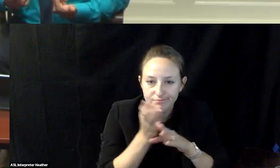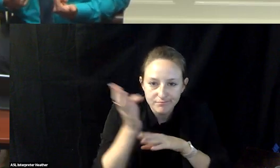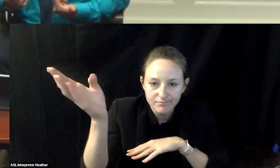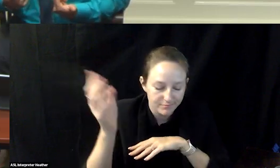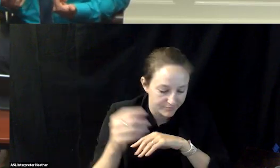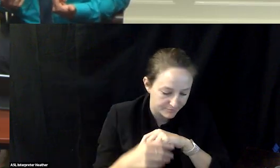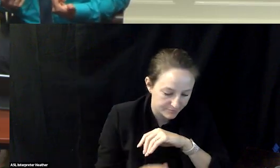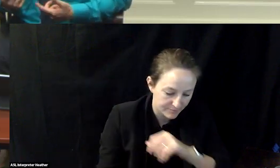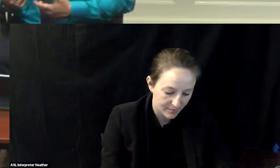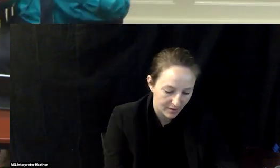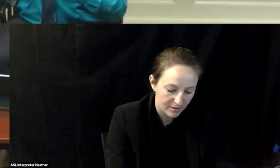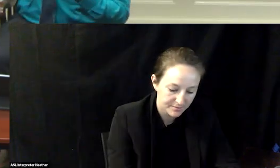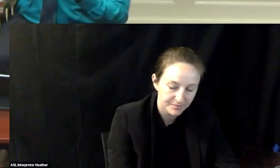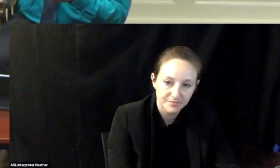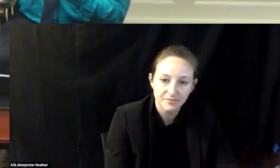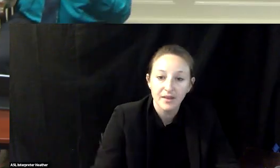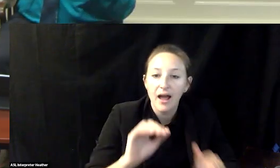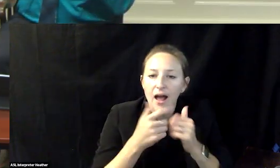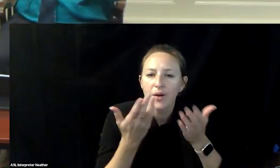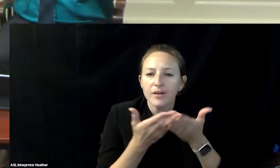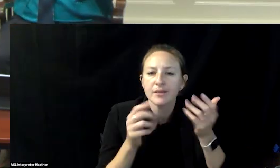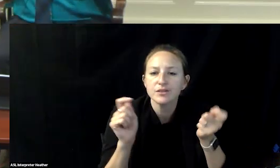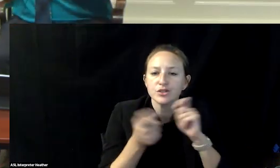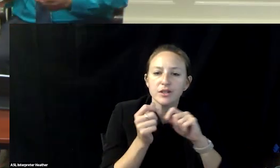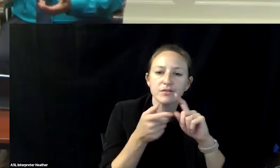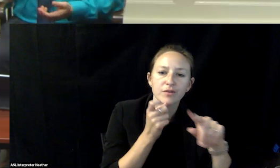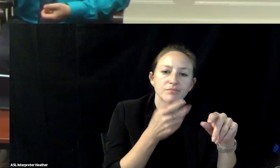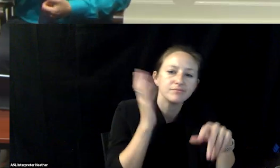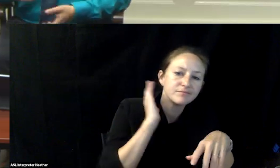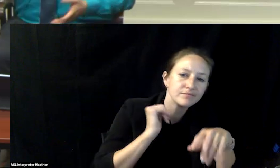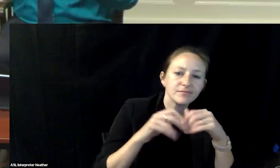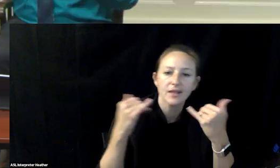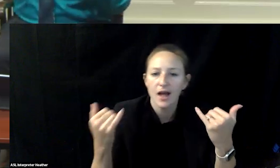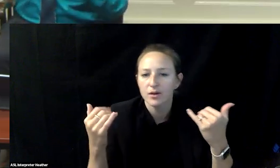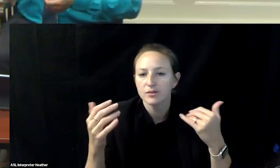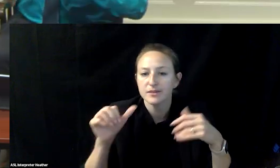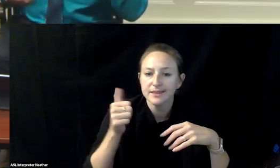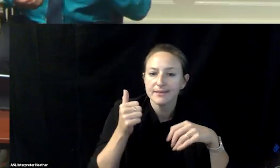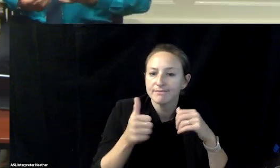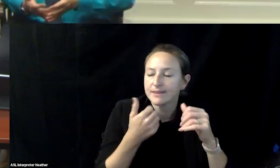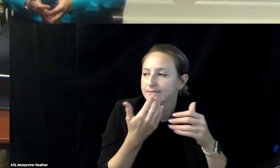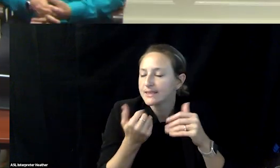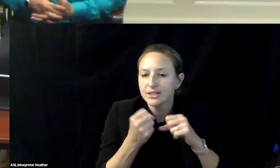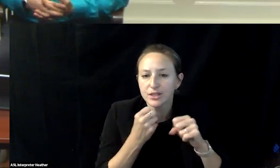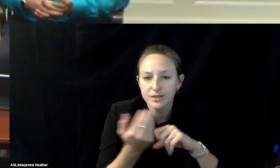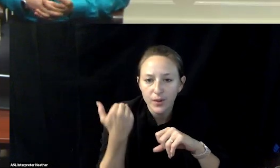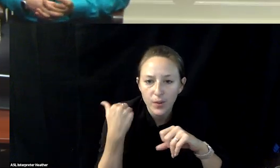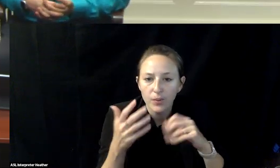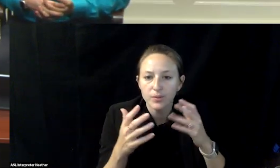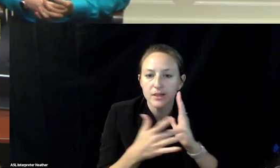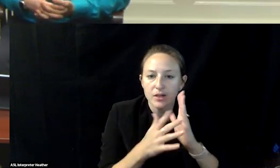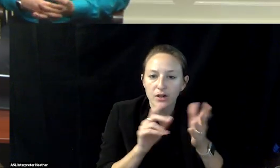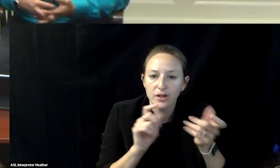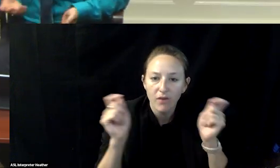How have things changed from then to now, right? So that was 10, 15 years ago. Technology evolves, the waves we're implementing